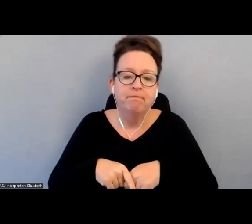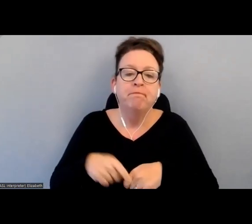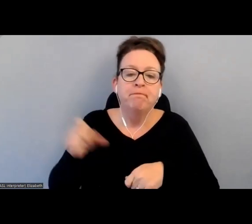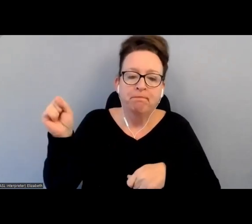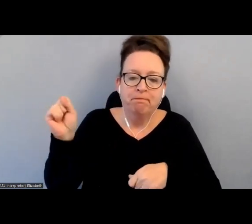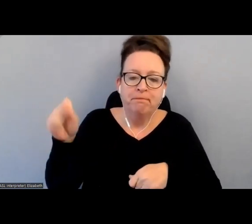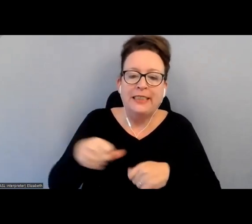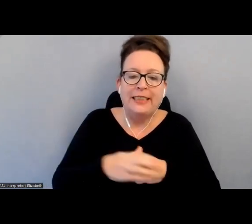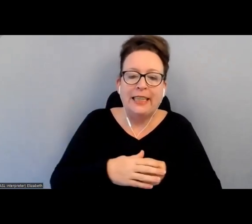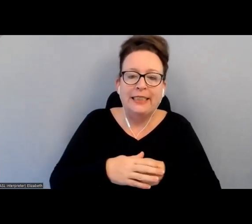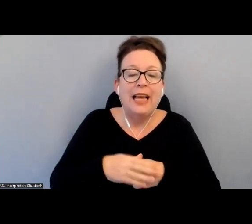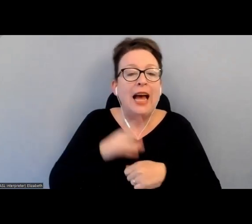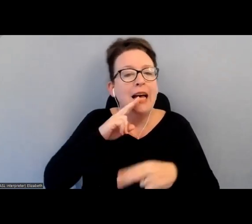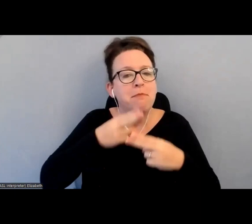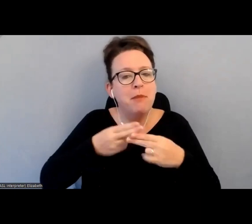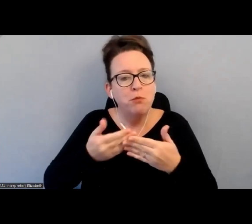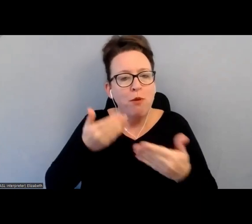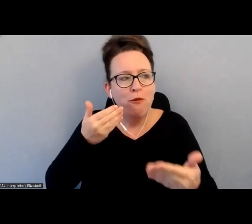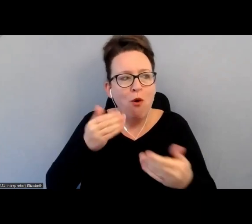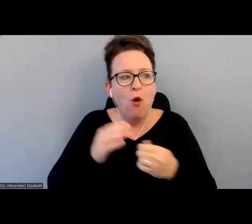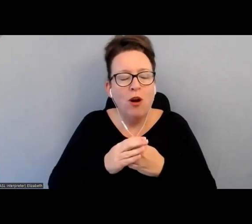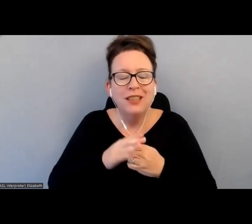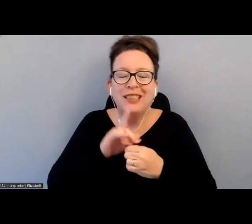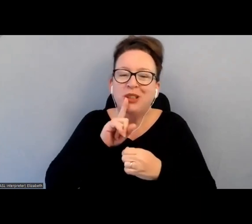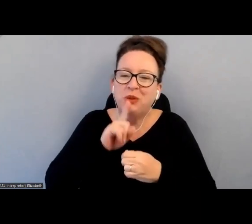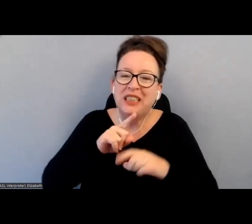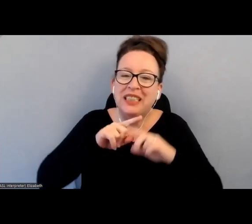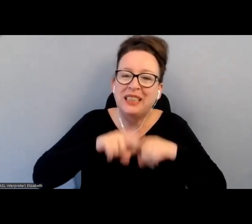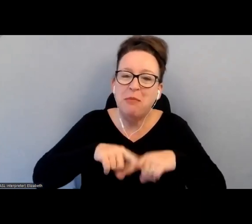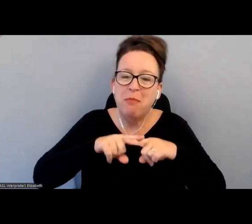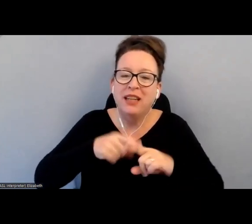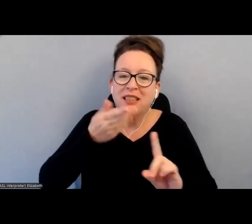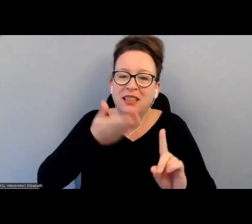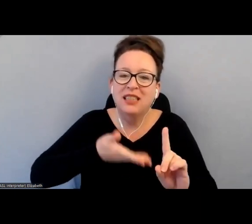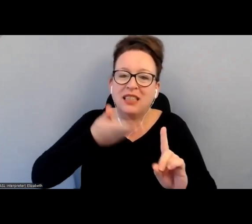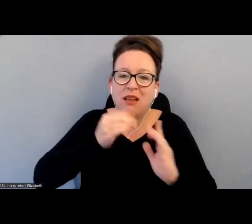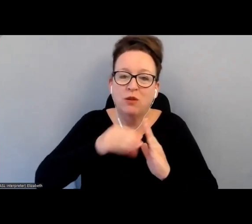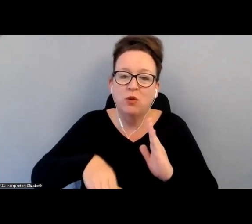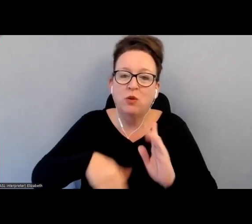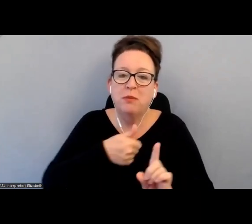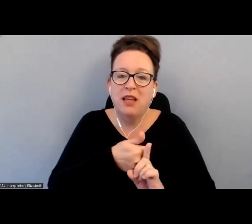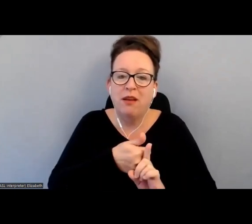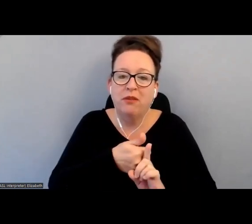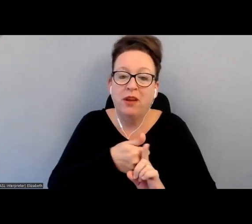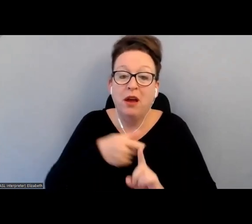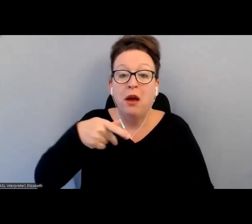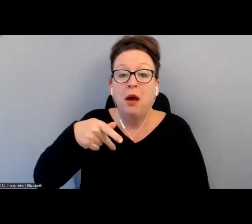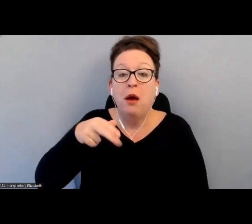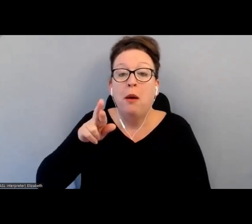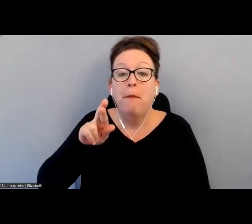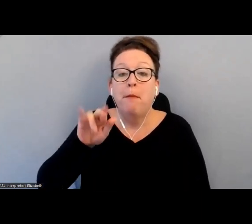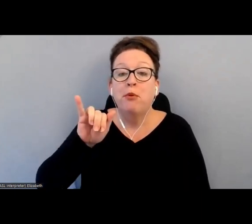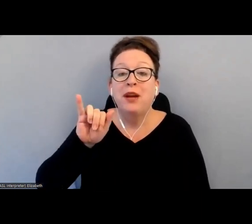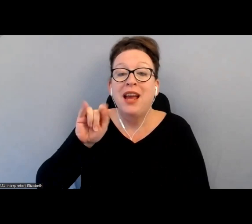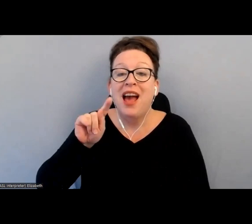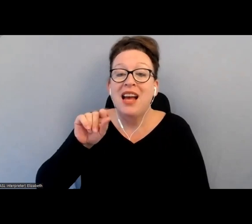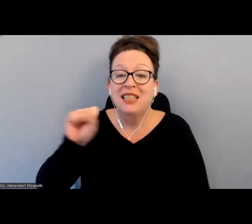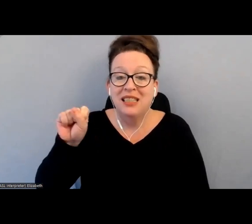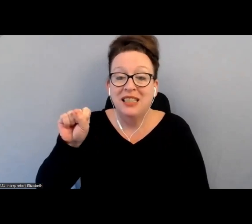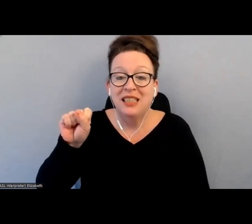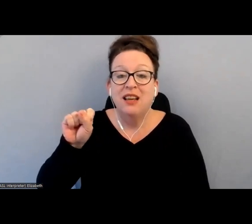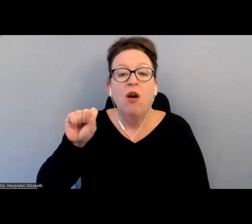that it really depends on the student. Being in pre-ets or being in high school does